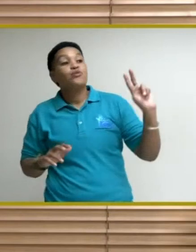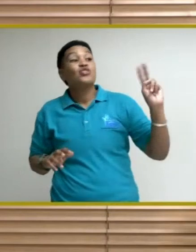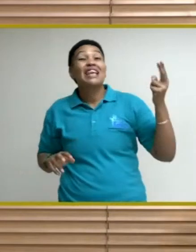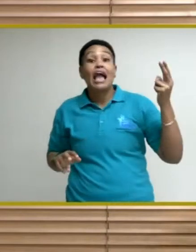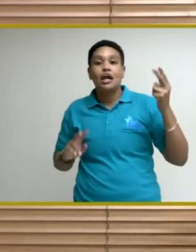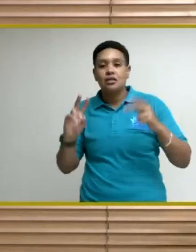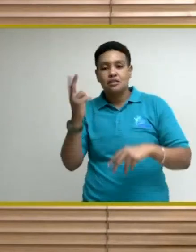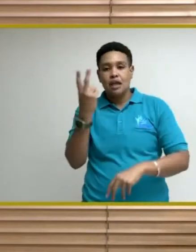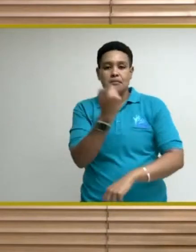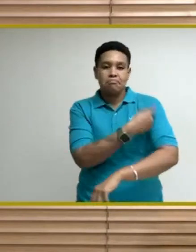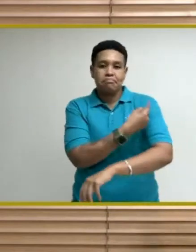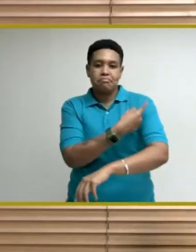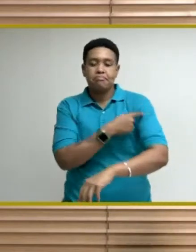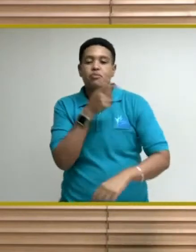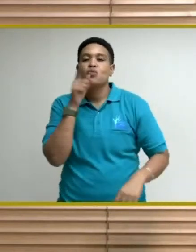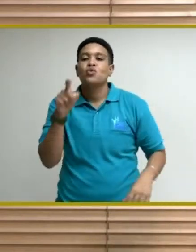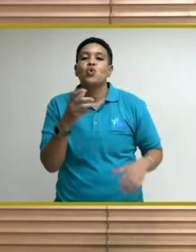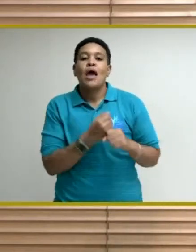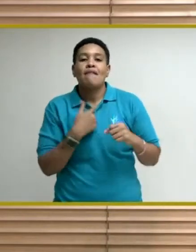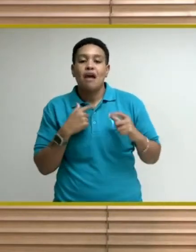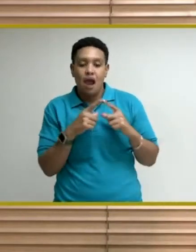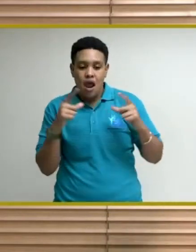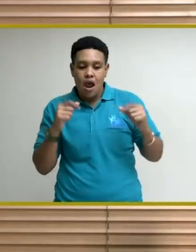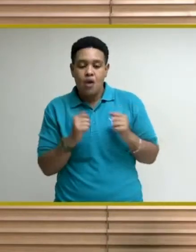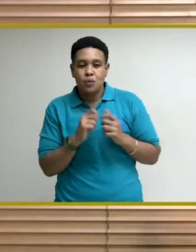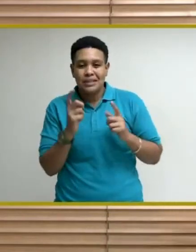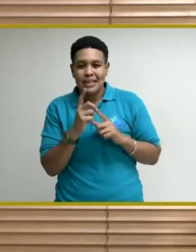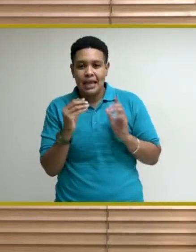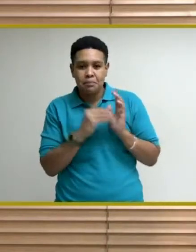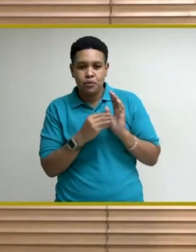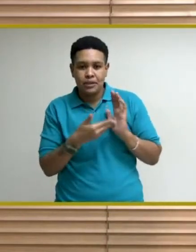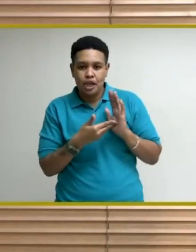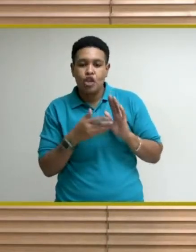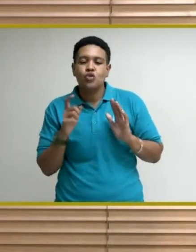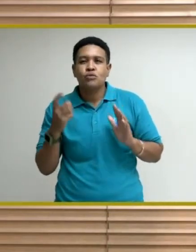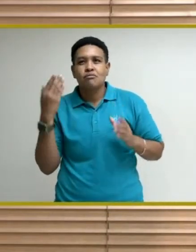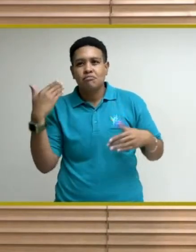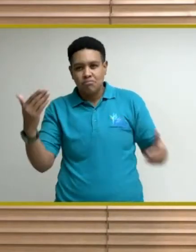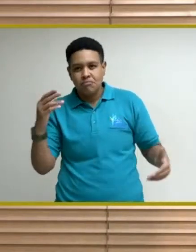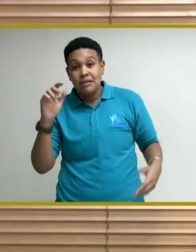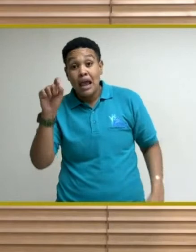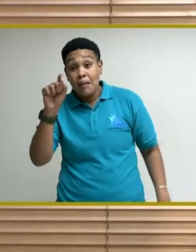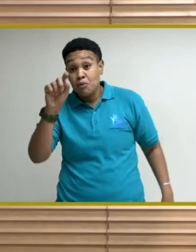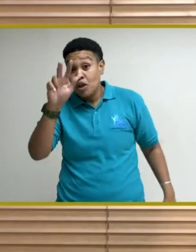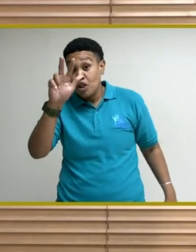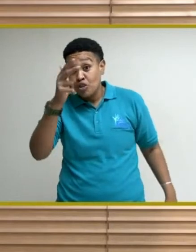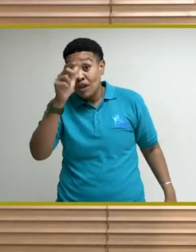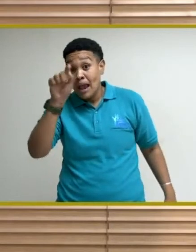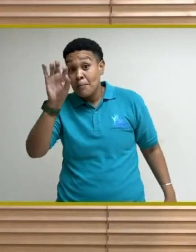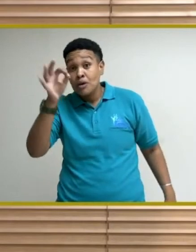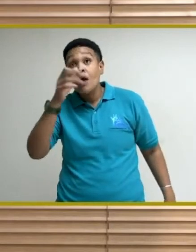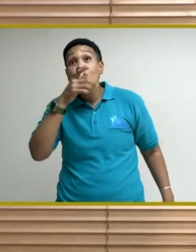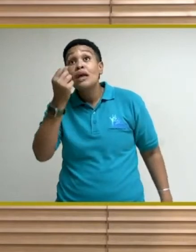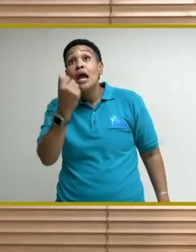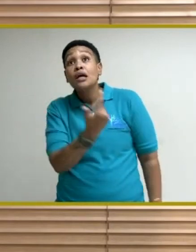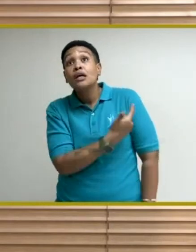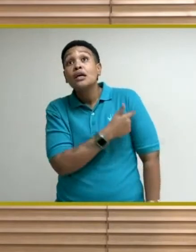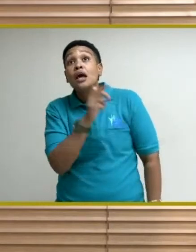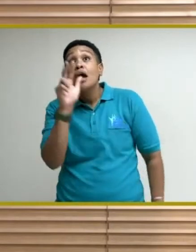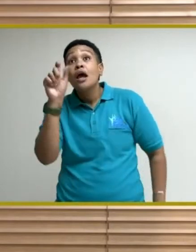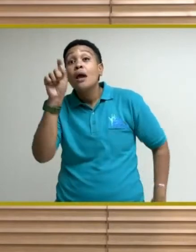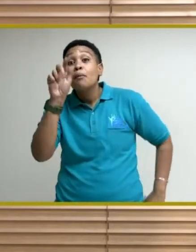doses who should have a card with a date on it. You are going to get